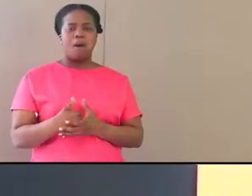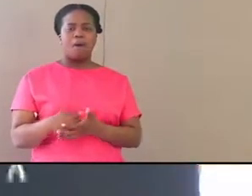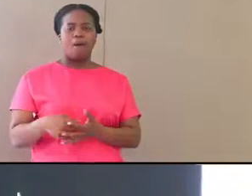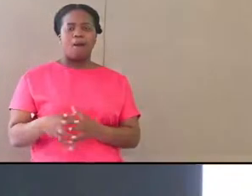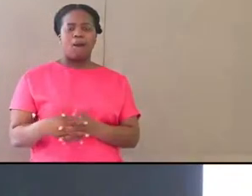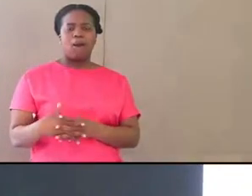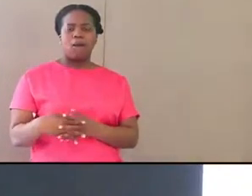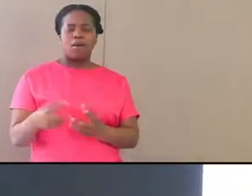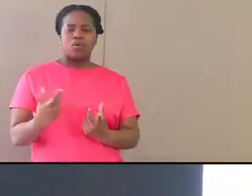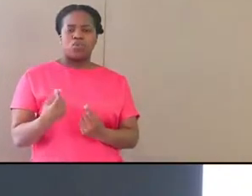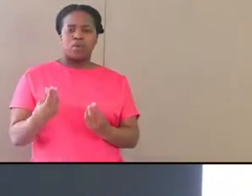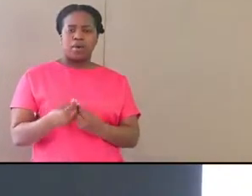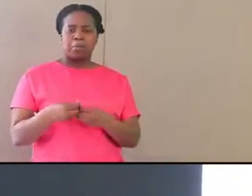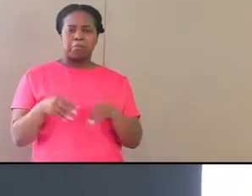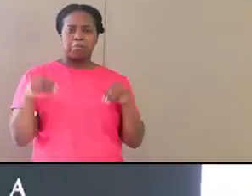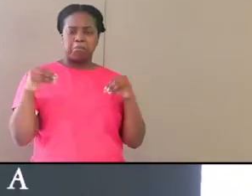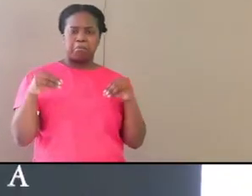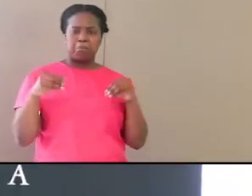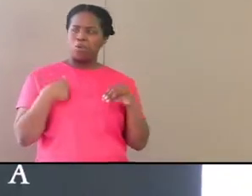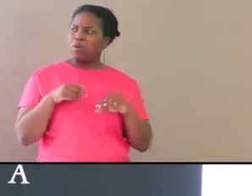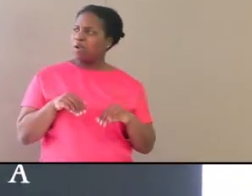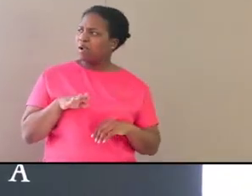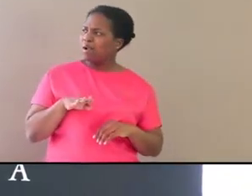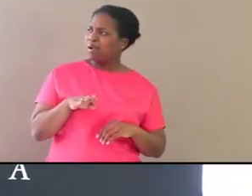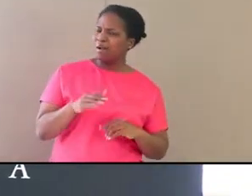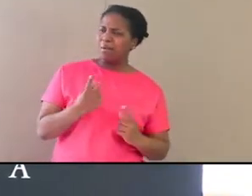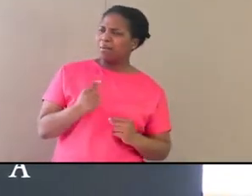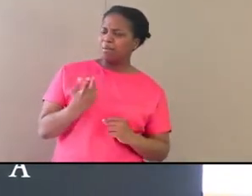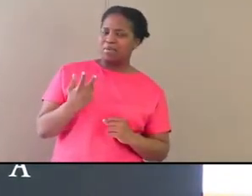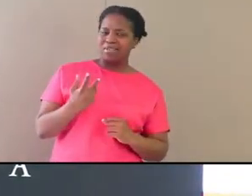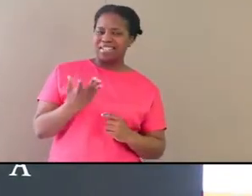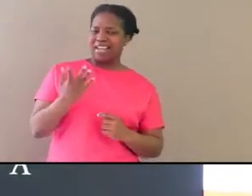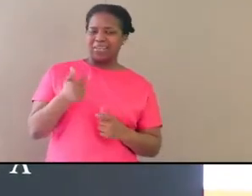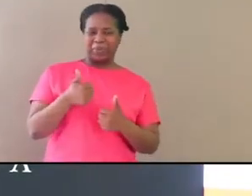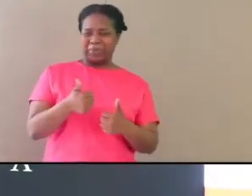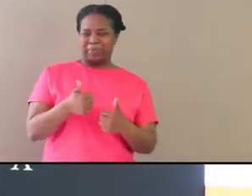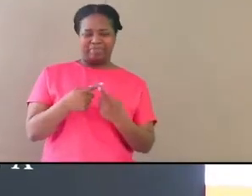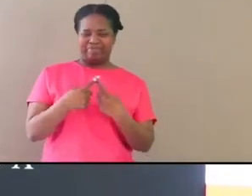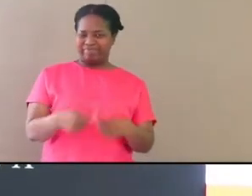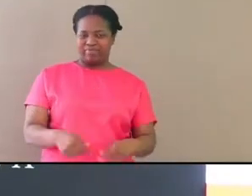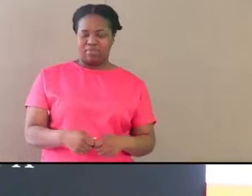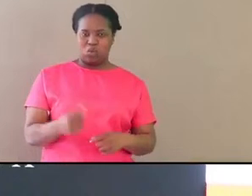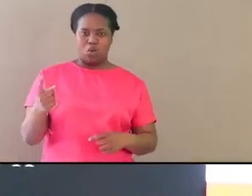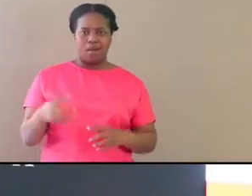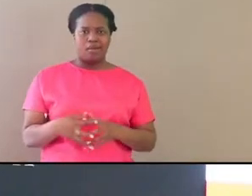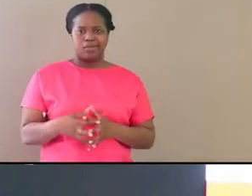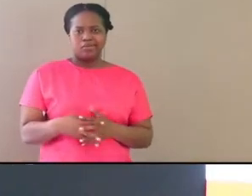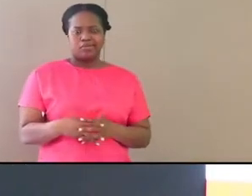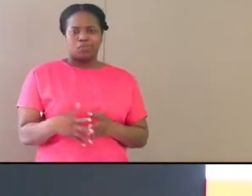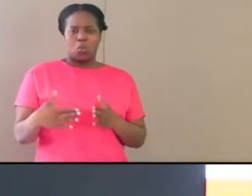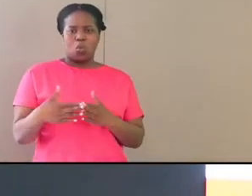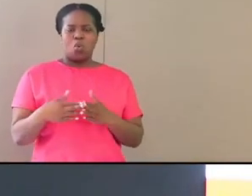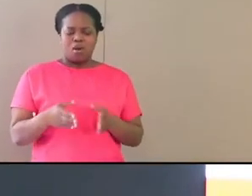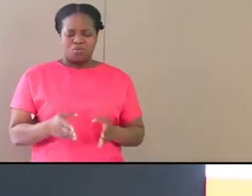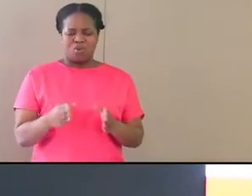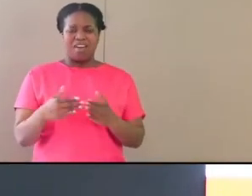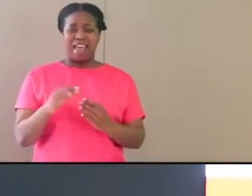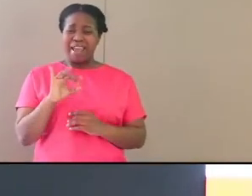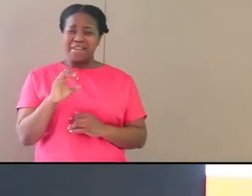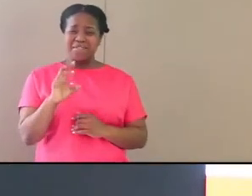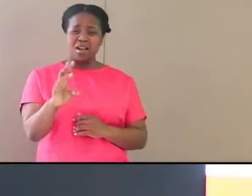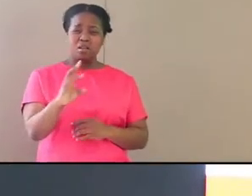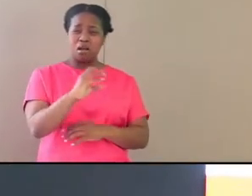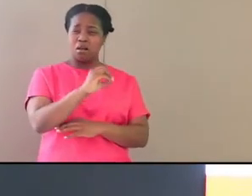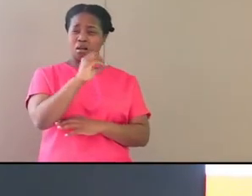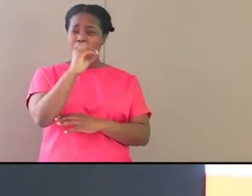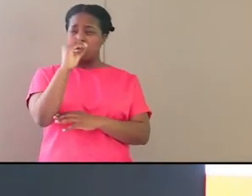cannot be good for anybody. It can't give them a sense of purpose if they are standing in corners on a day-to-day basis.